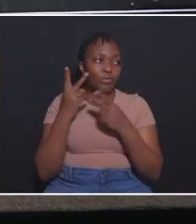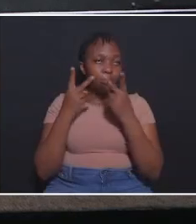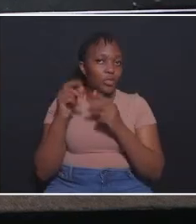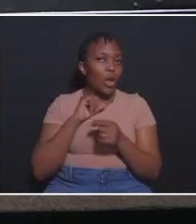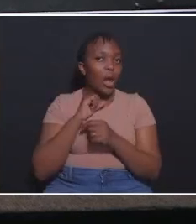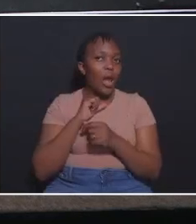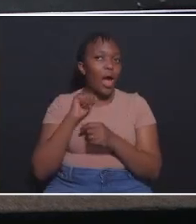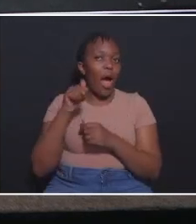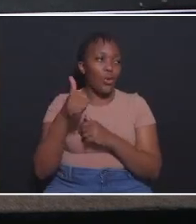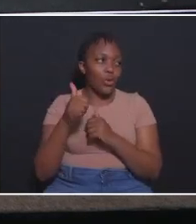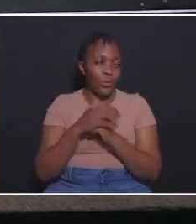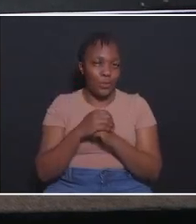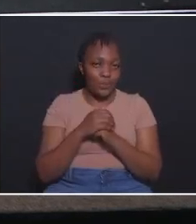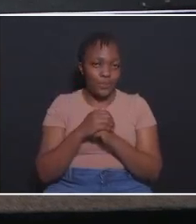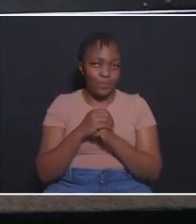Now, guys,